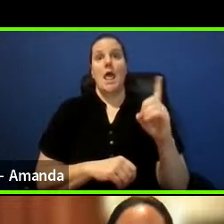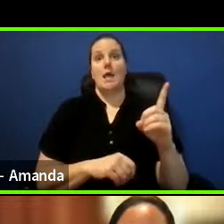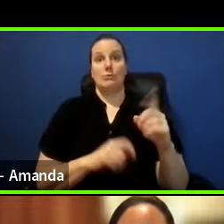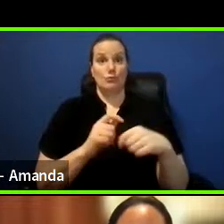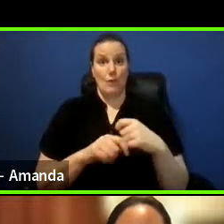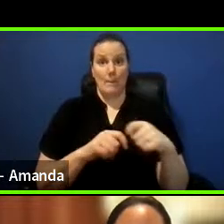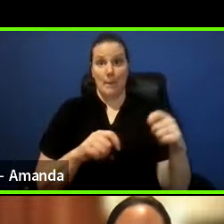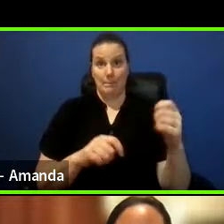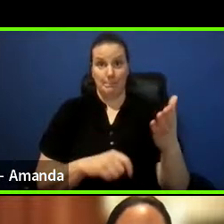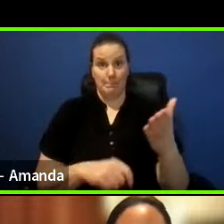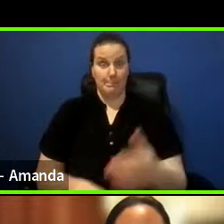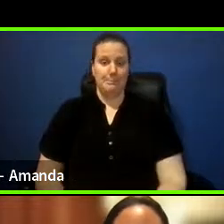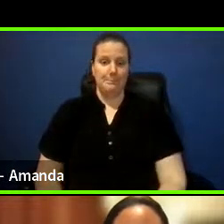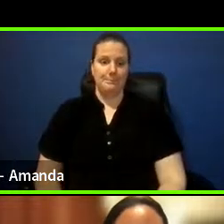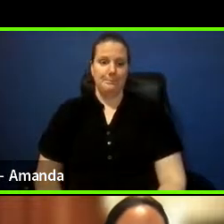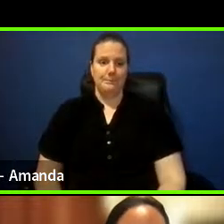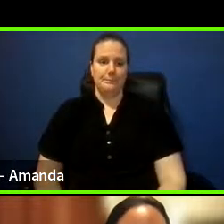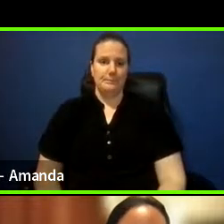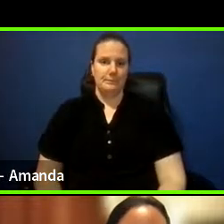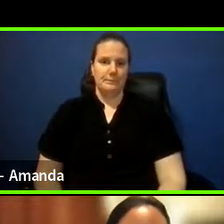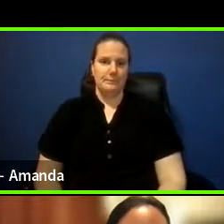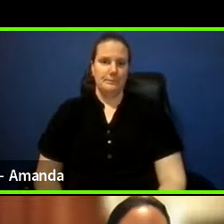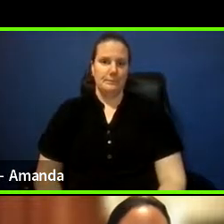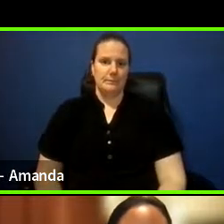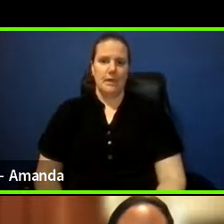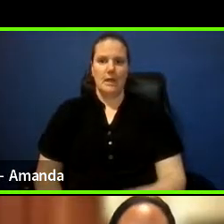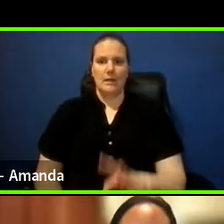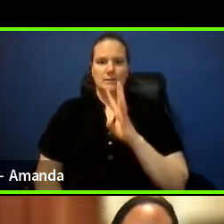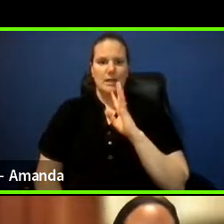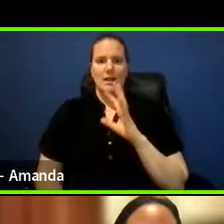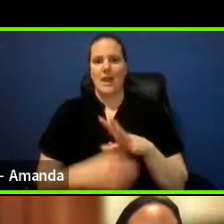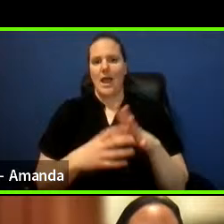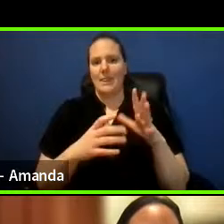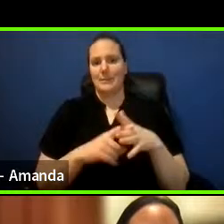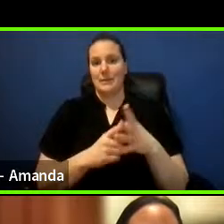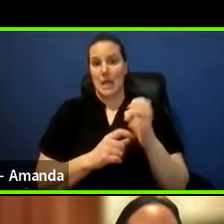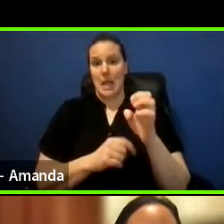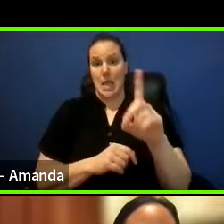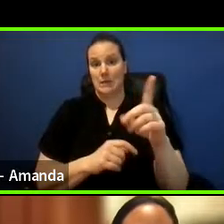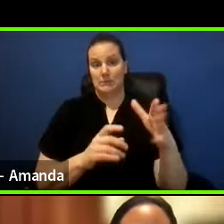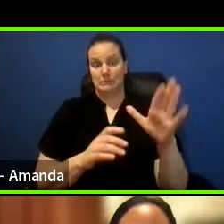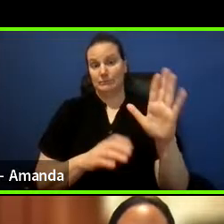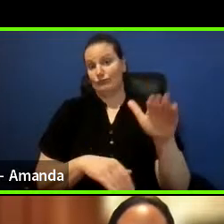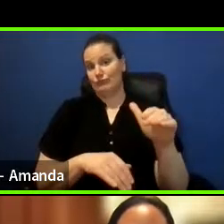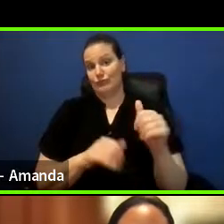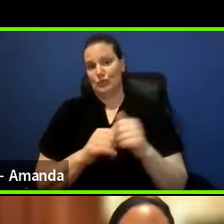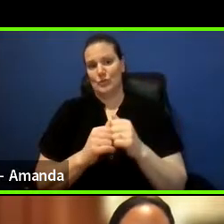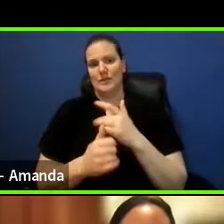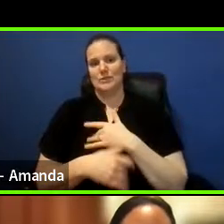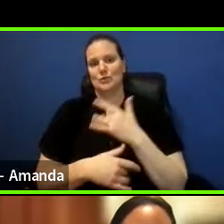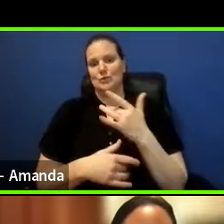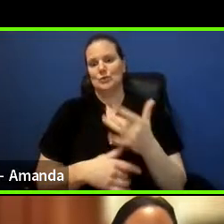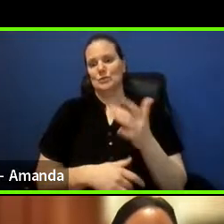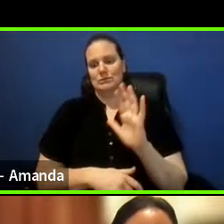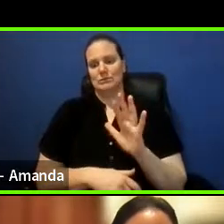up? I talked a lot at the beginning, so I will let Ed send us off with his